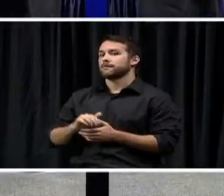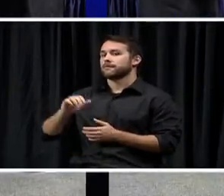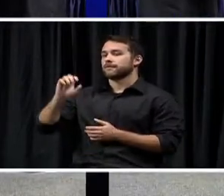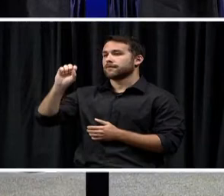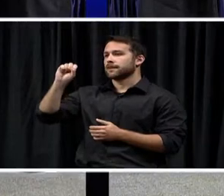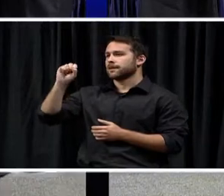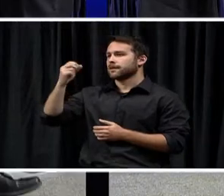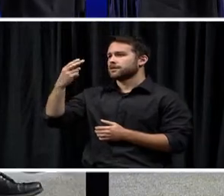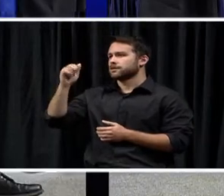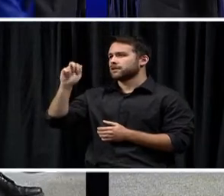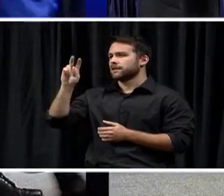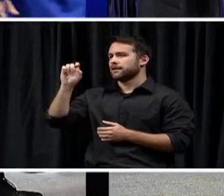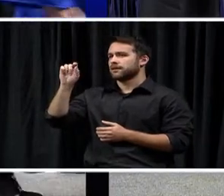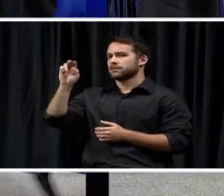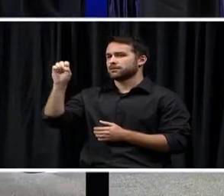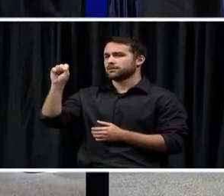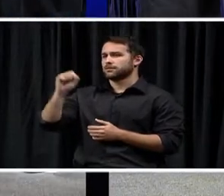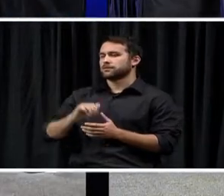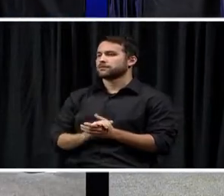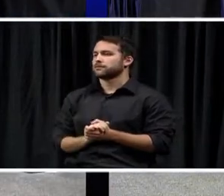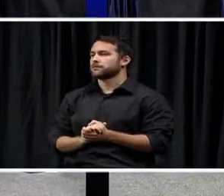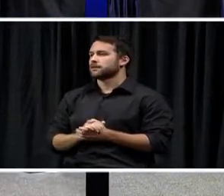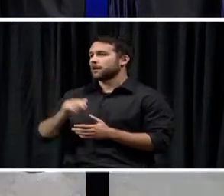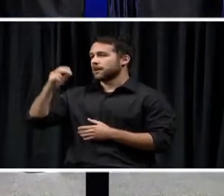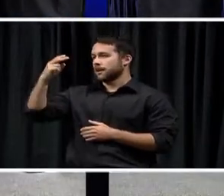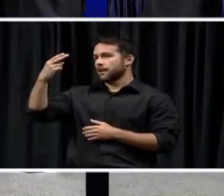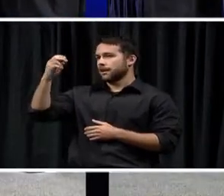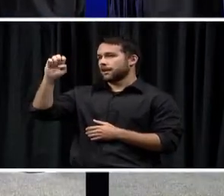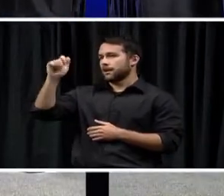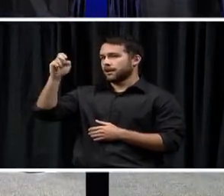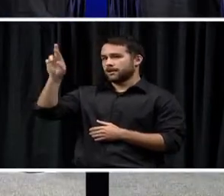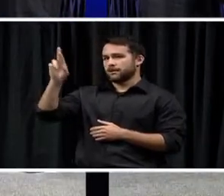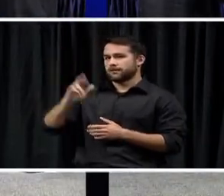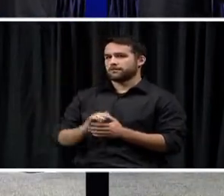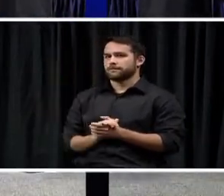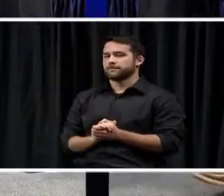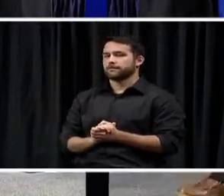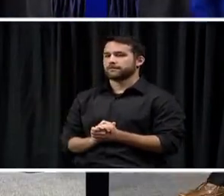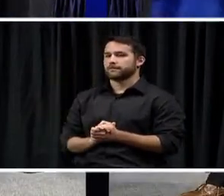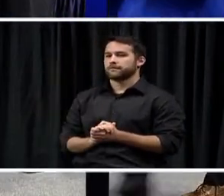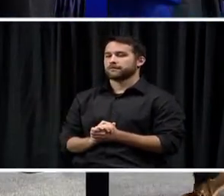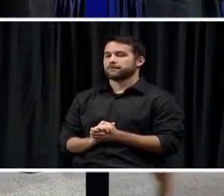Shabansu Casey. Heather Lee Keyboards.